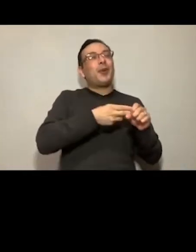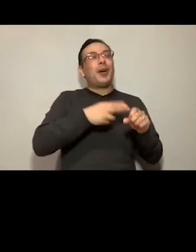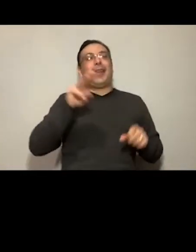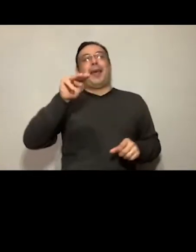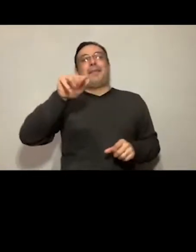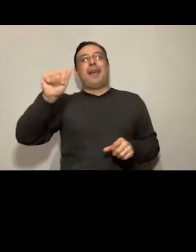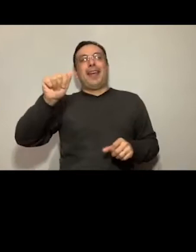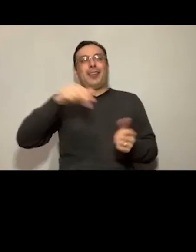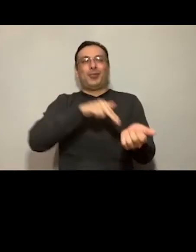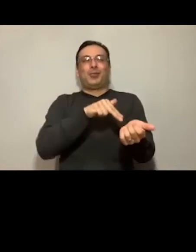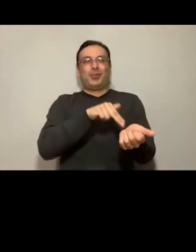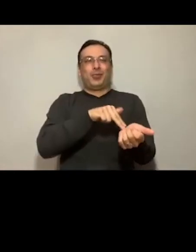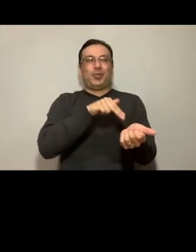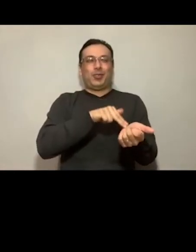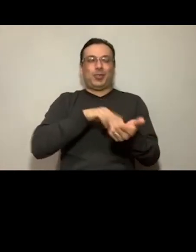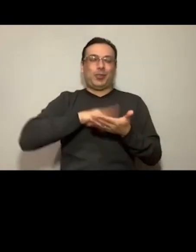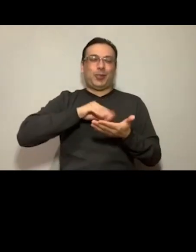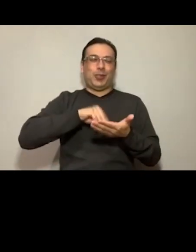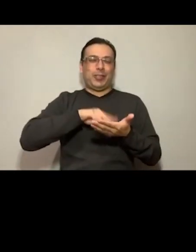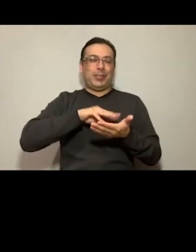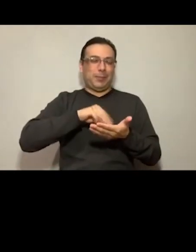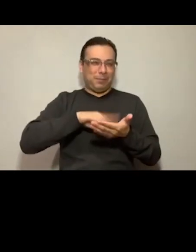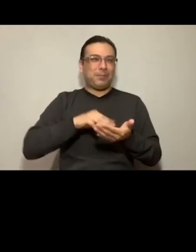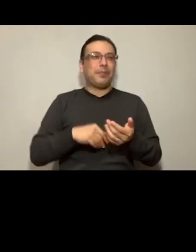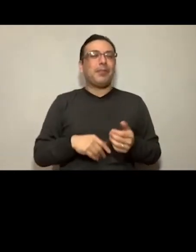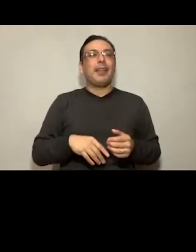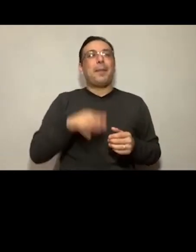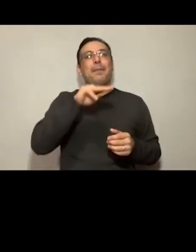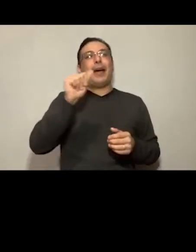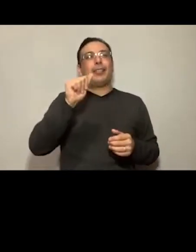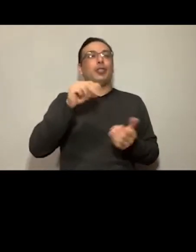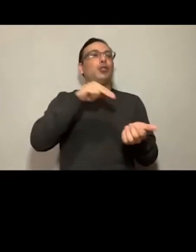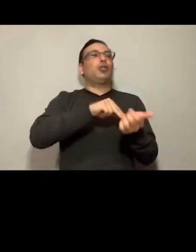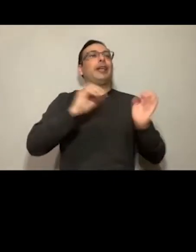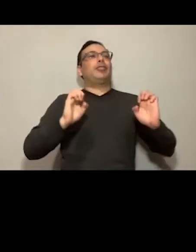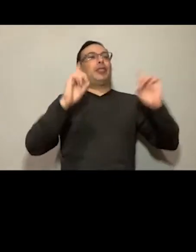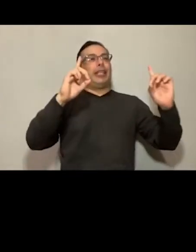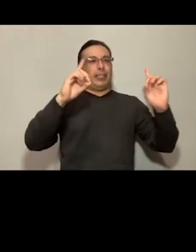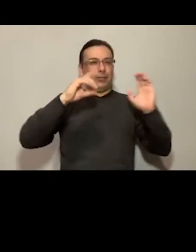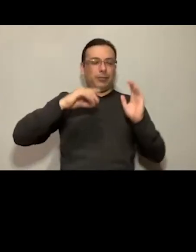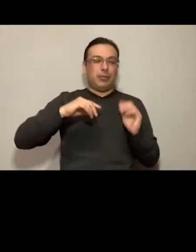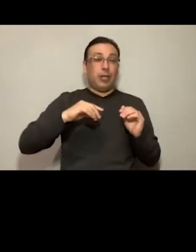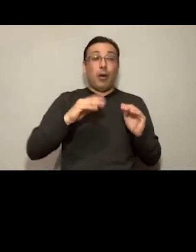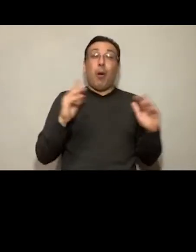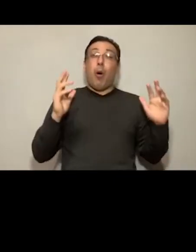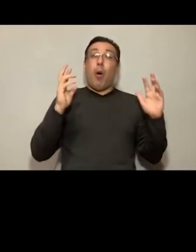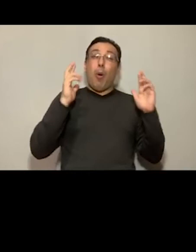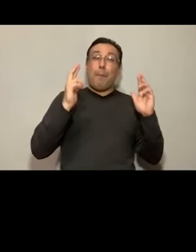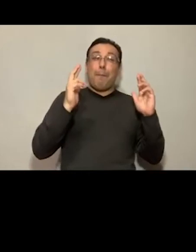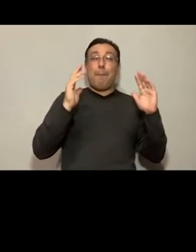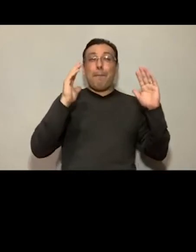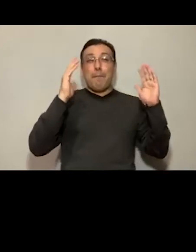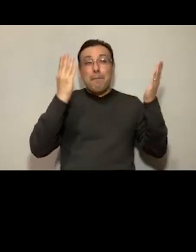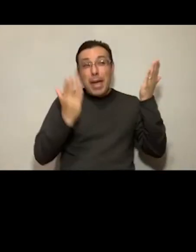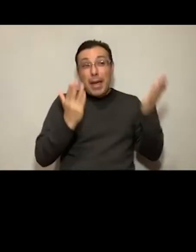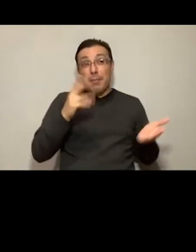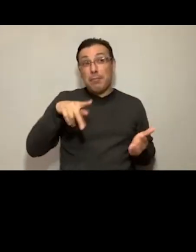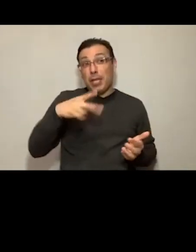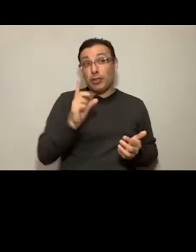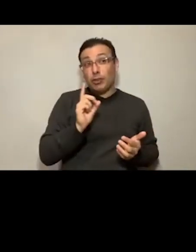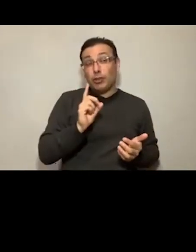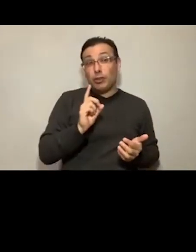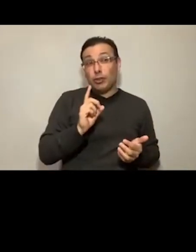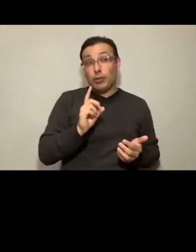am studying master's in nursing education with the hopes of possibly becoming a doctorate of nursing